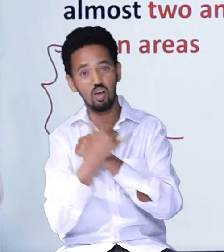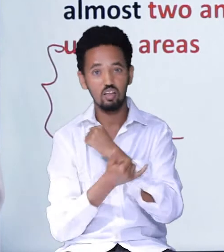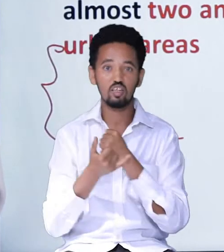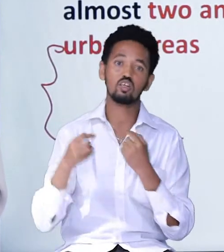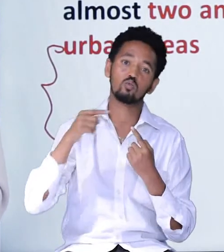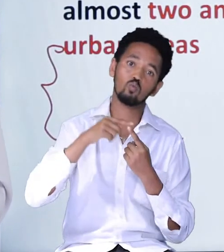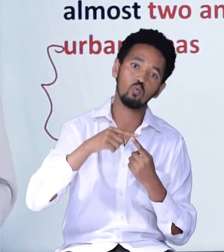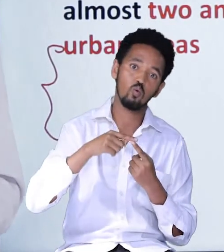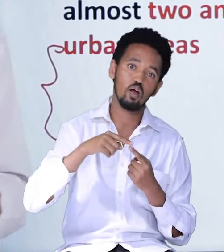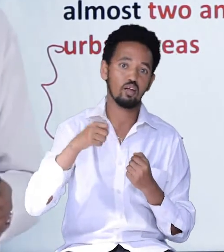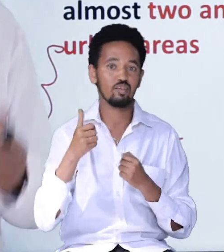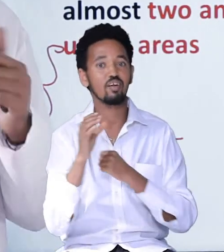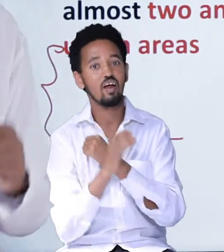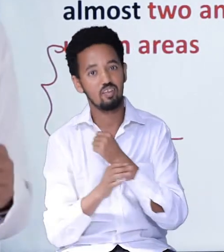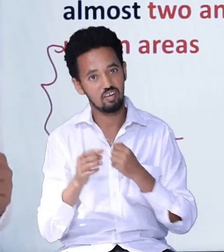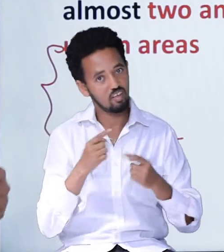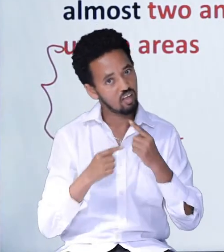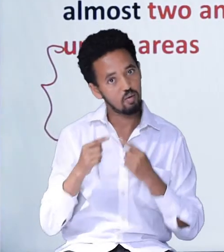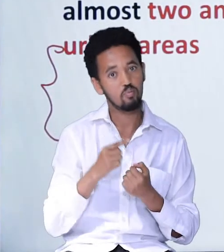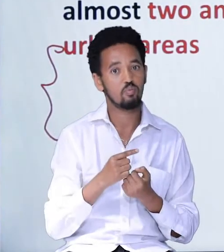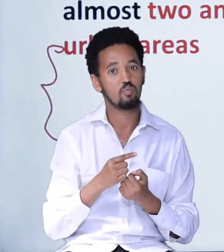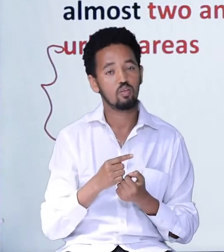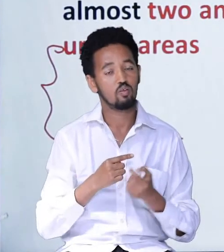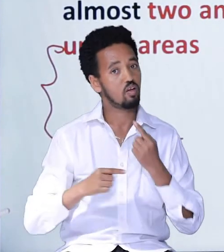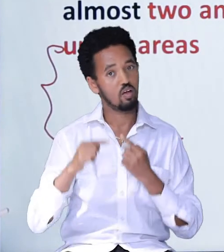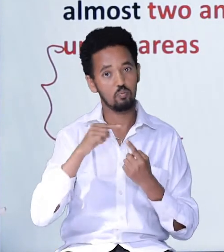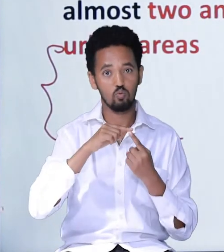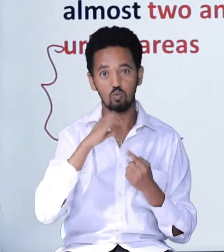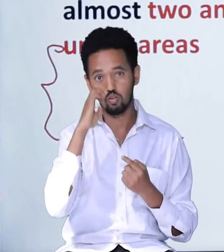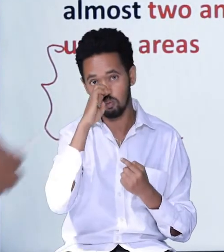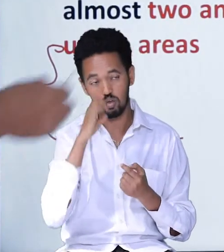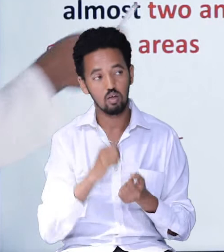world. So when we come to Ethiopia,